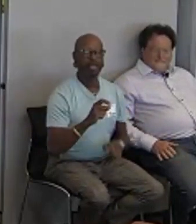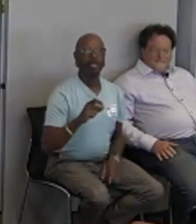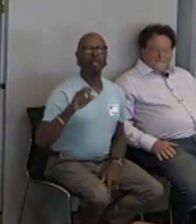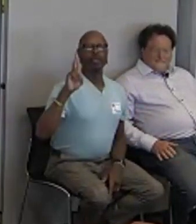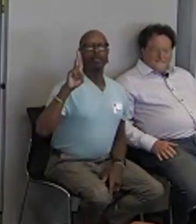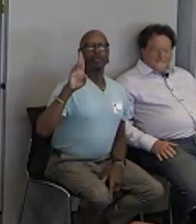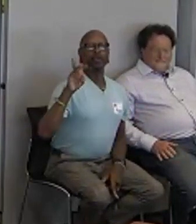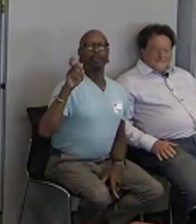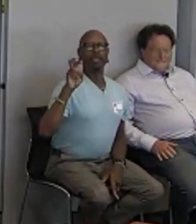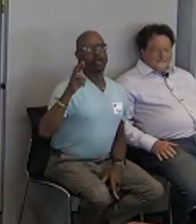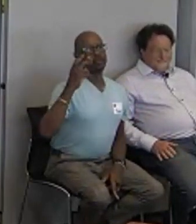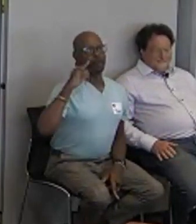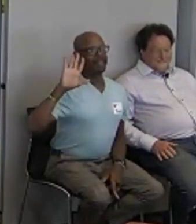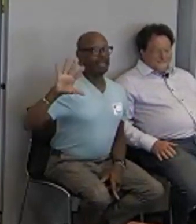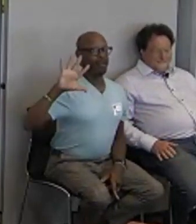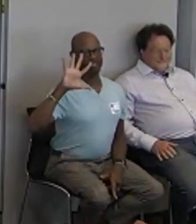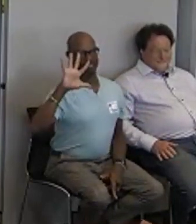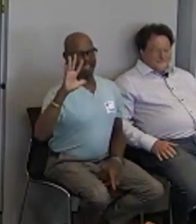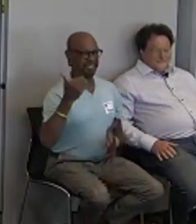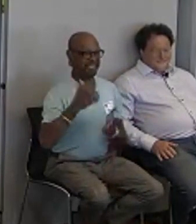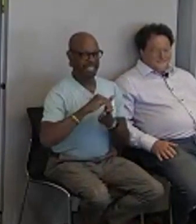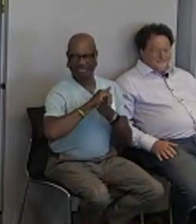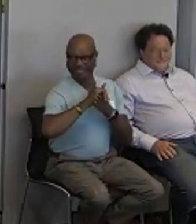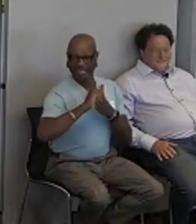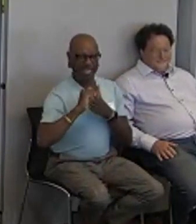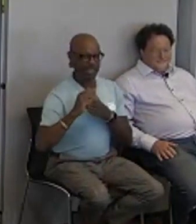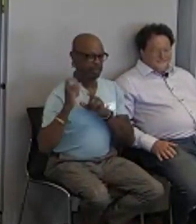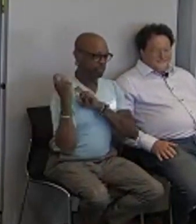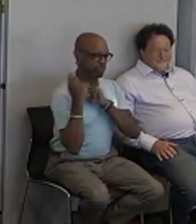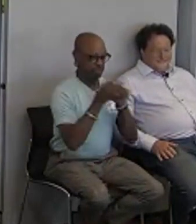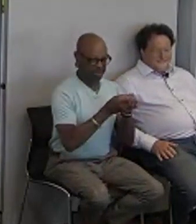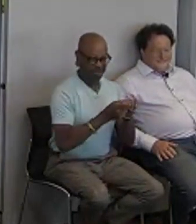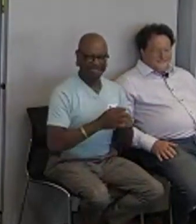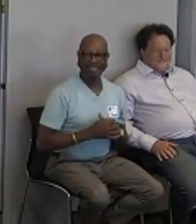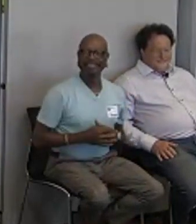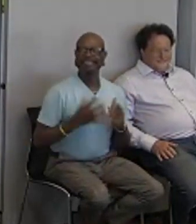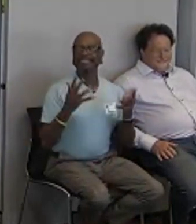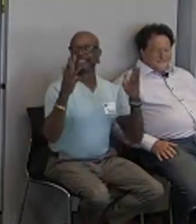Uber for their $5,000 Platinum sponsorship.